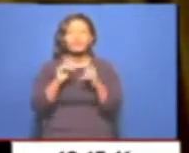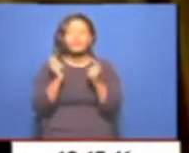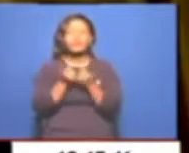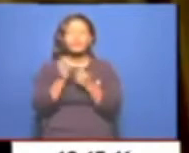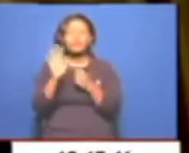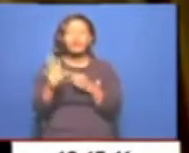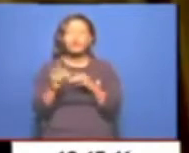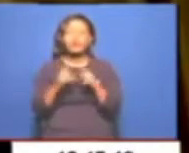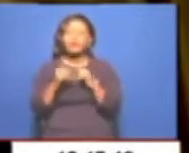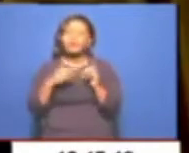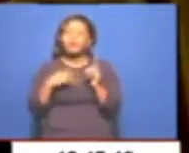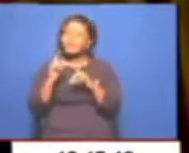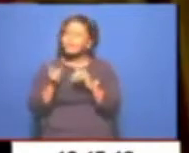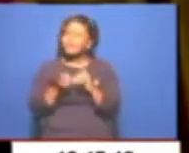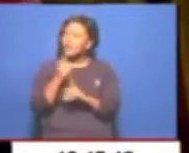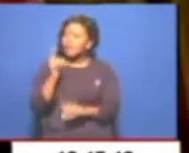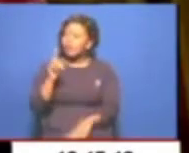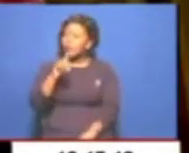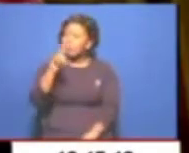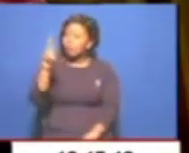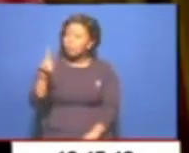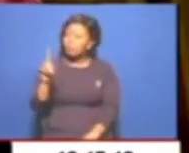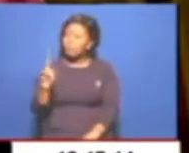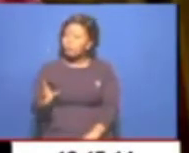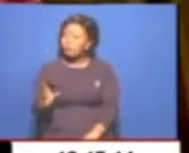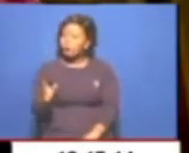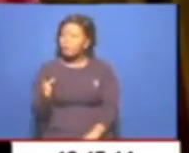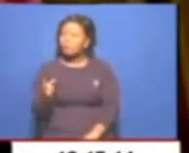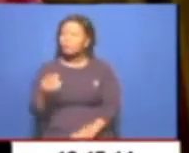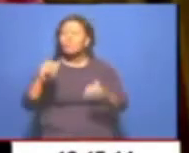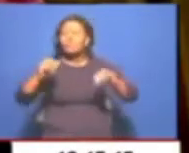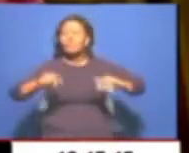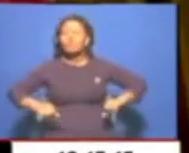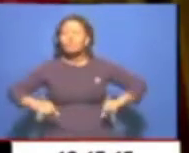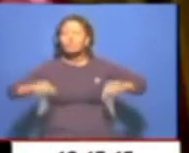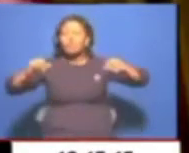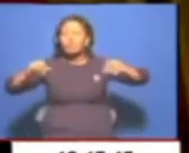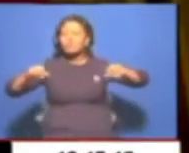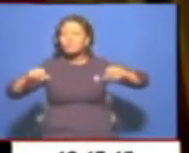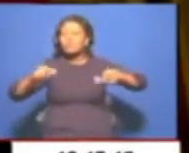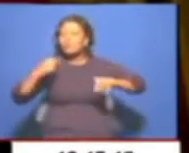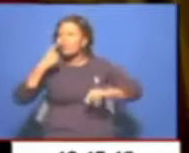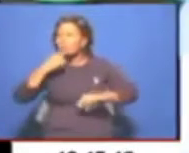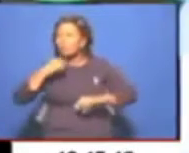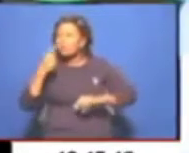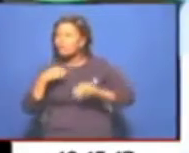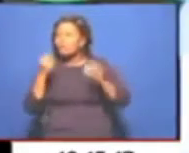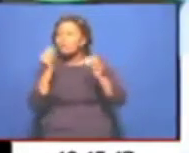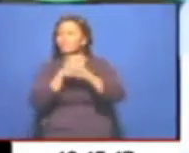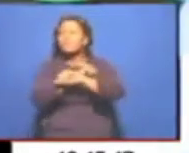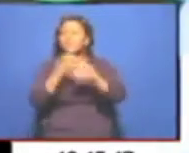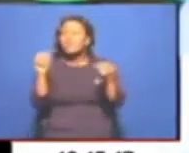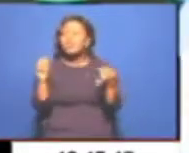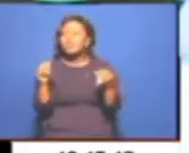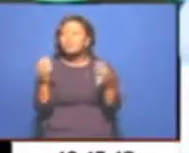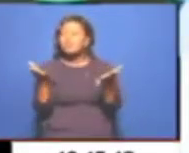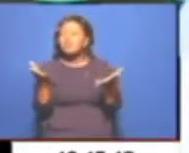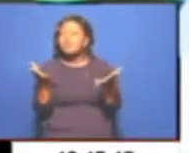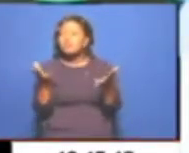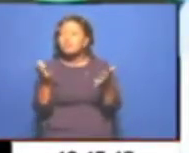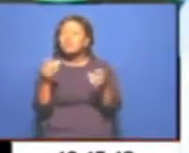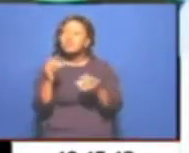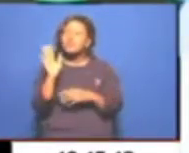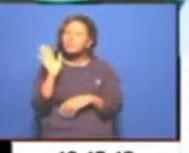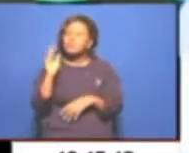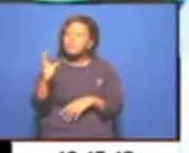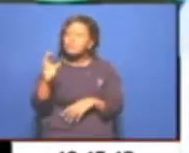question, who is boss in Kenya? Is it Martha Koome, the President of the Supreme Court of Kenya? Is